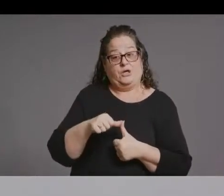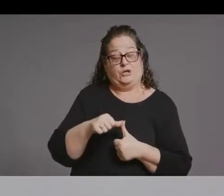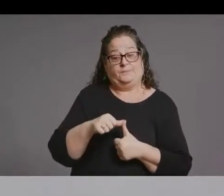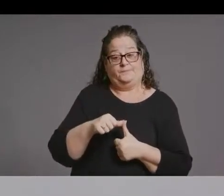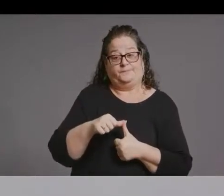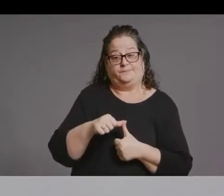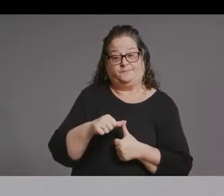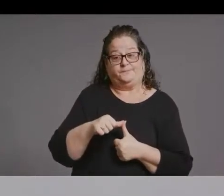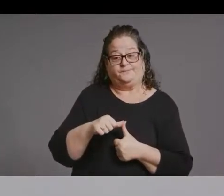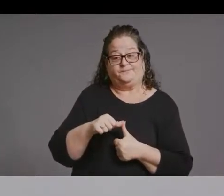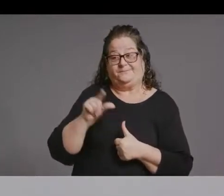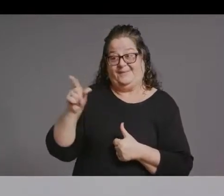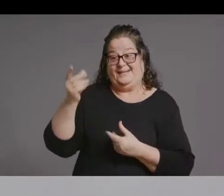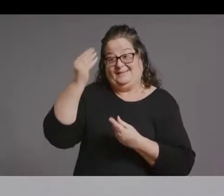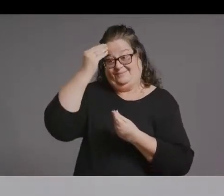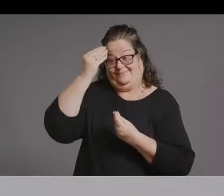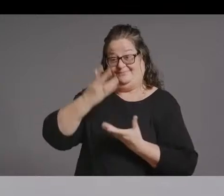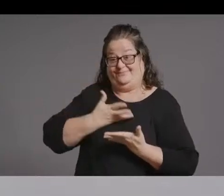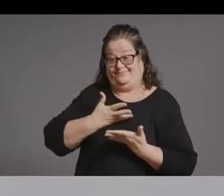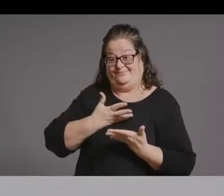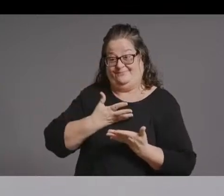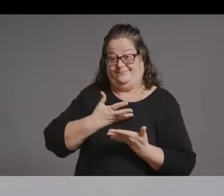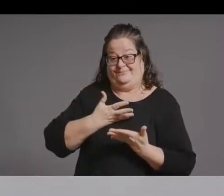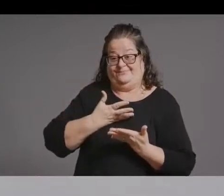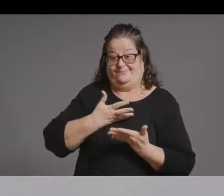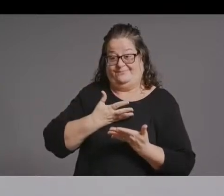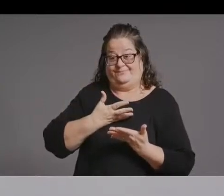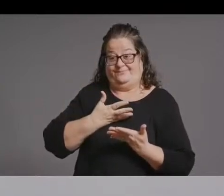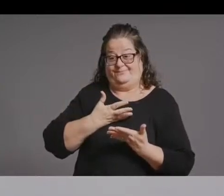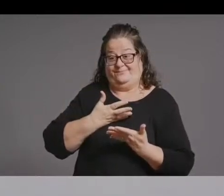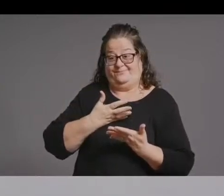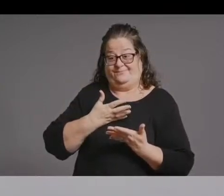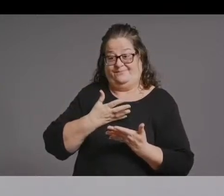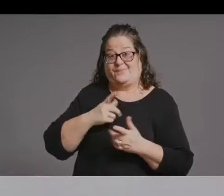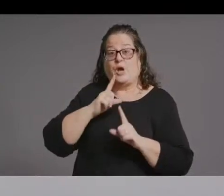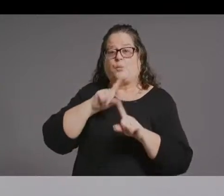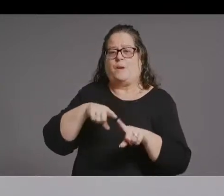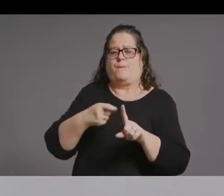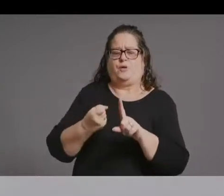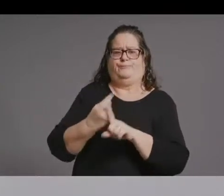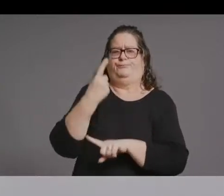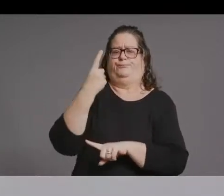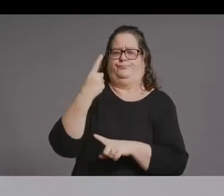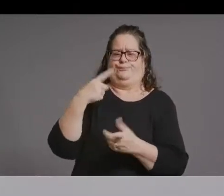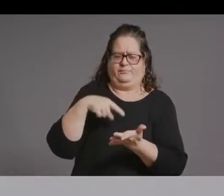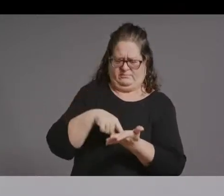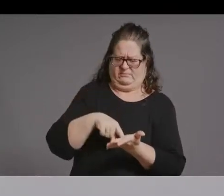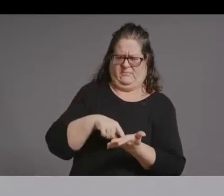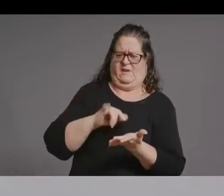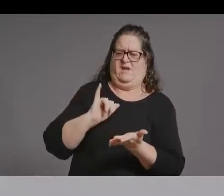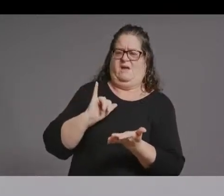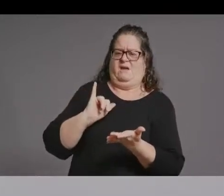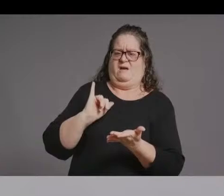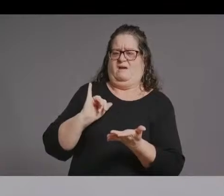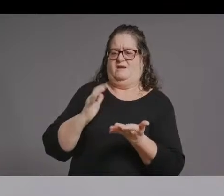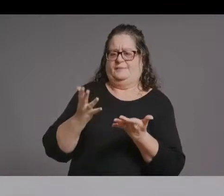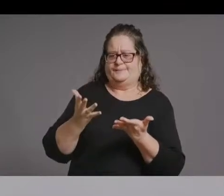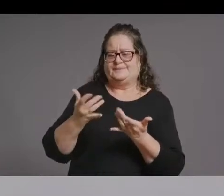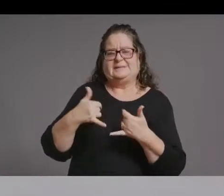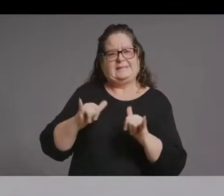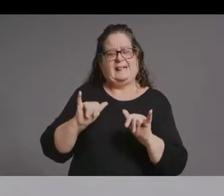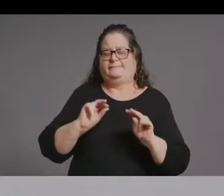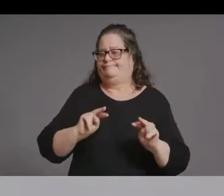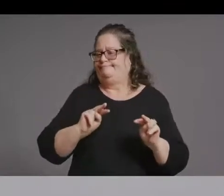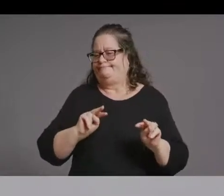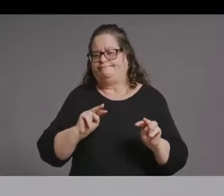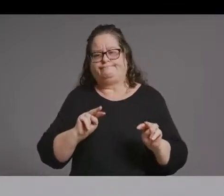asking providers to be extra on the lookout for this, so they probably will receive more reports of people